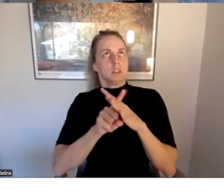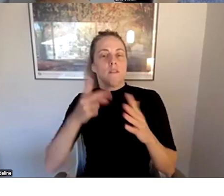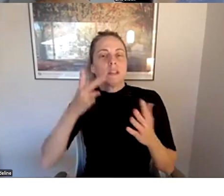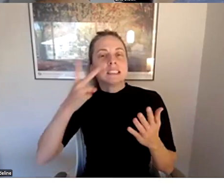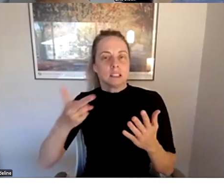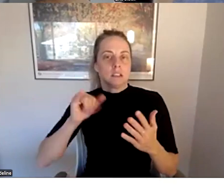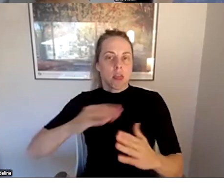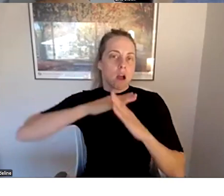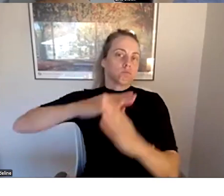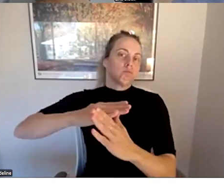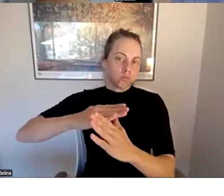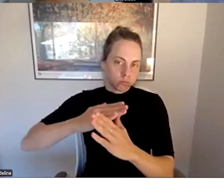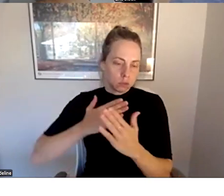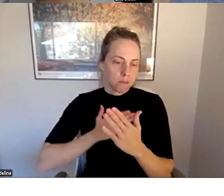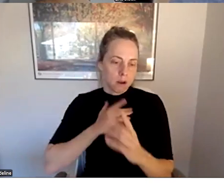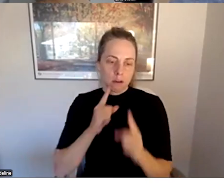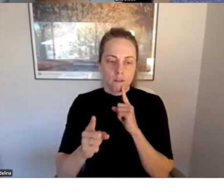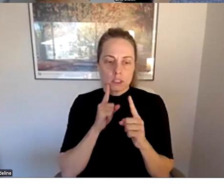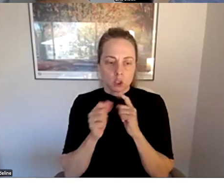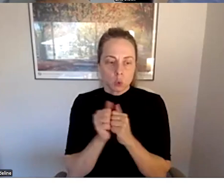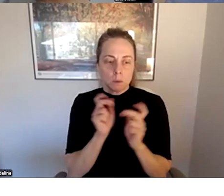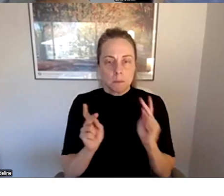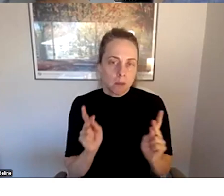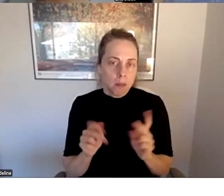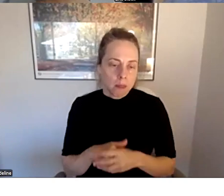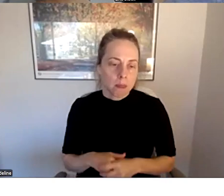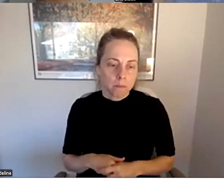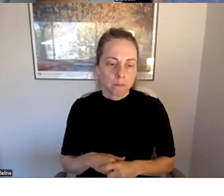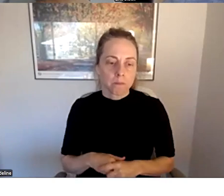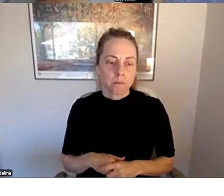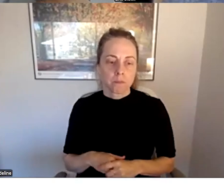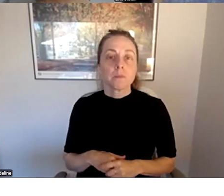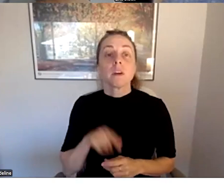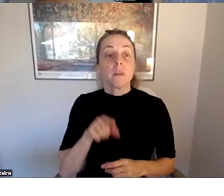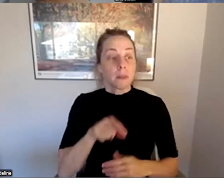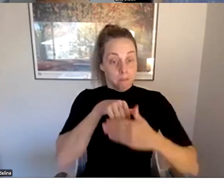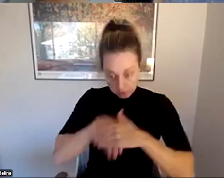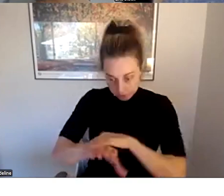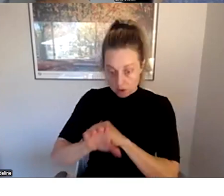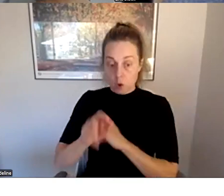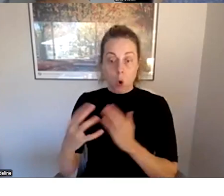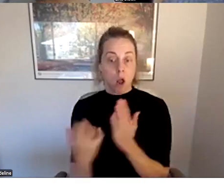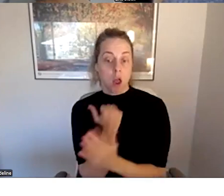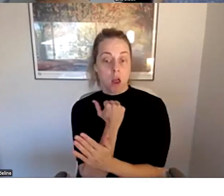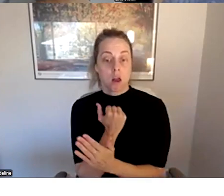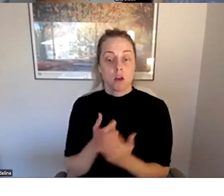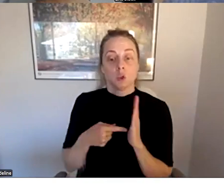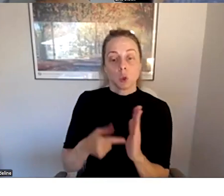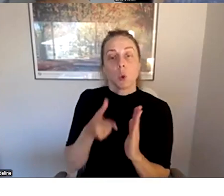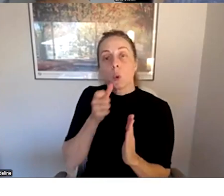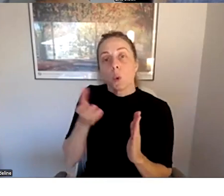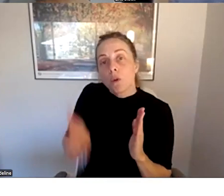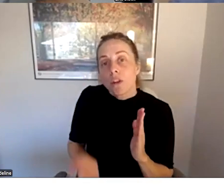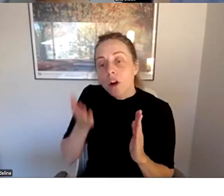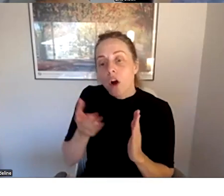hinder in my conversations with individuals, them getting in the door or a chance to express who they are and what they